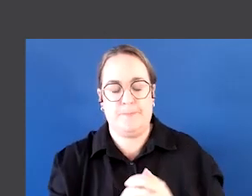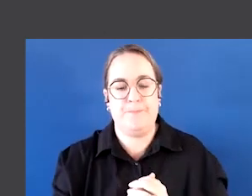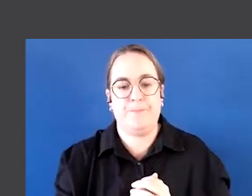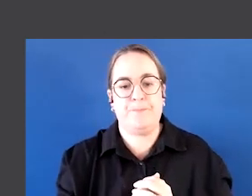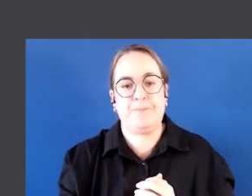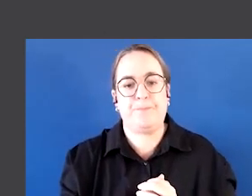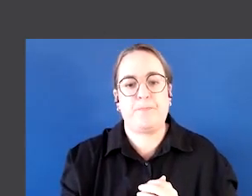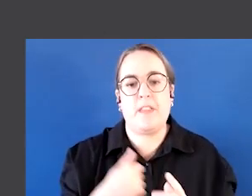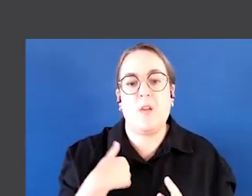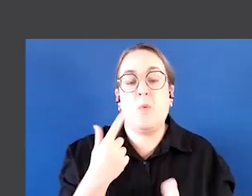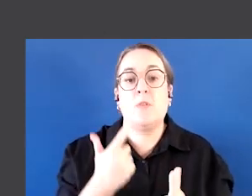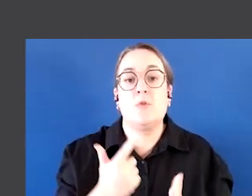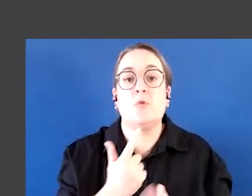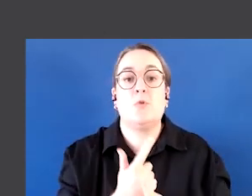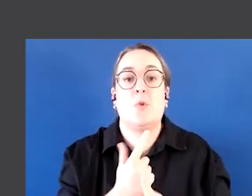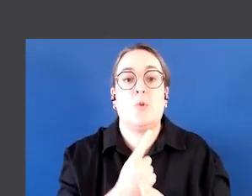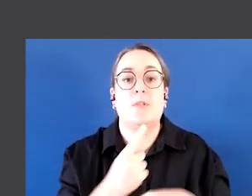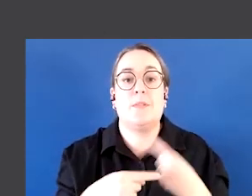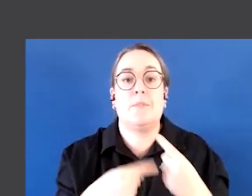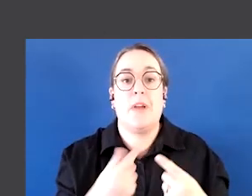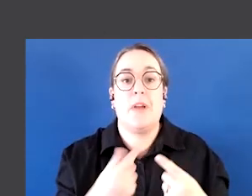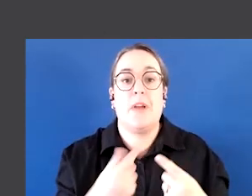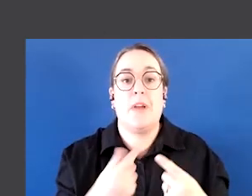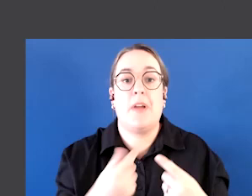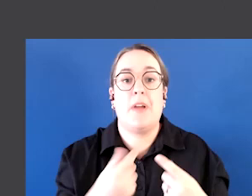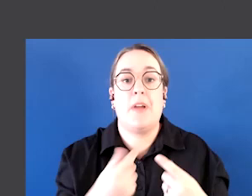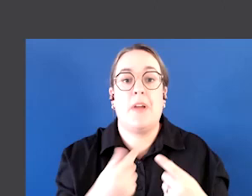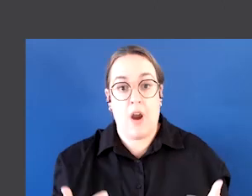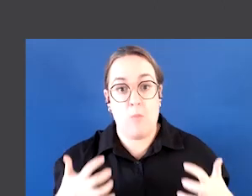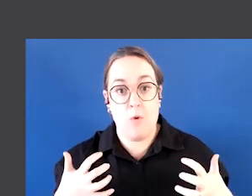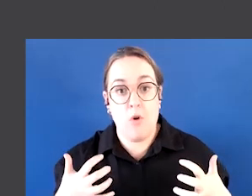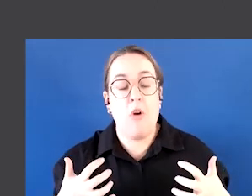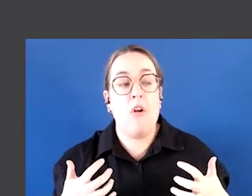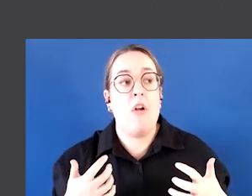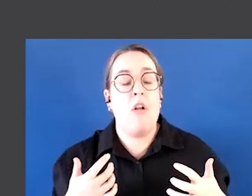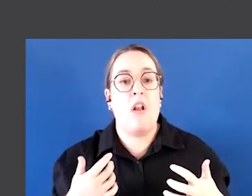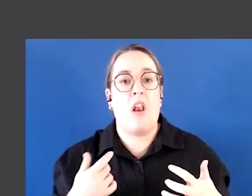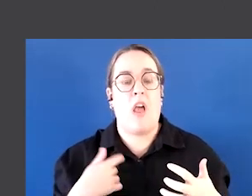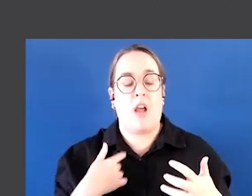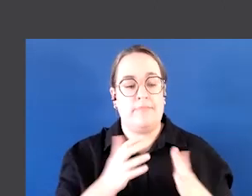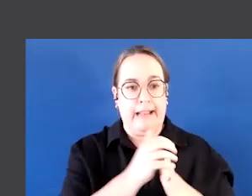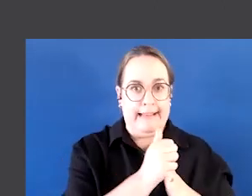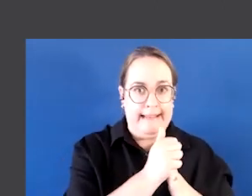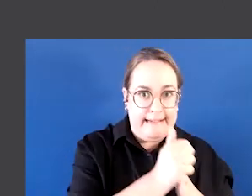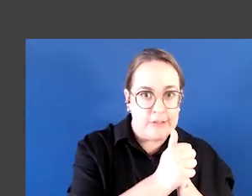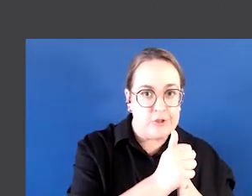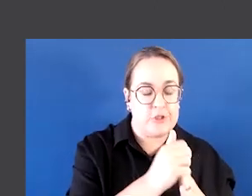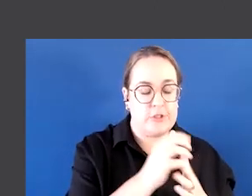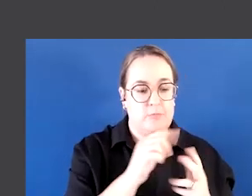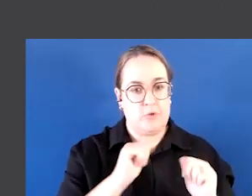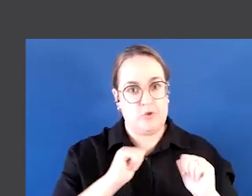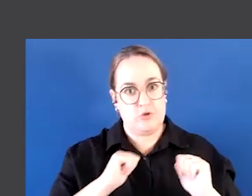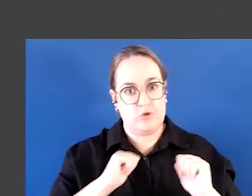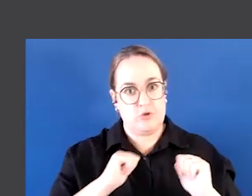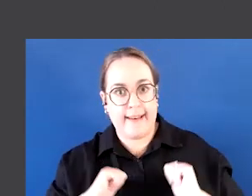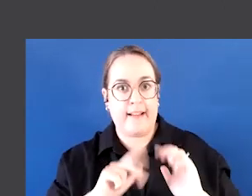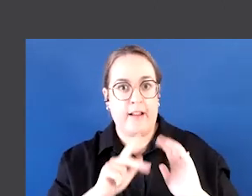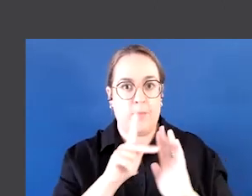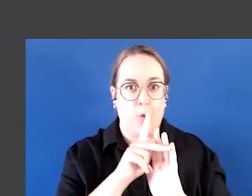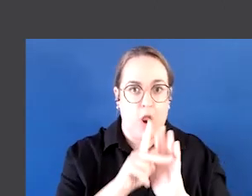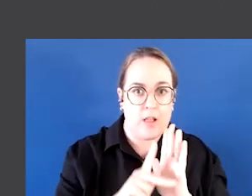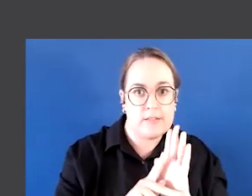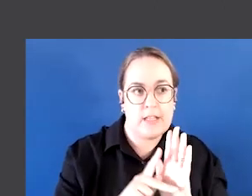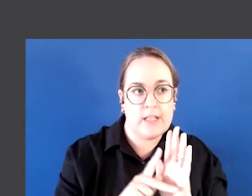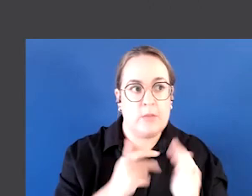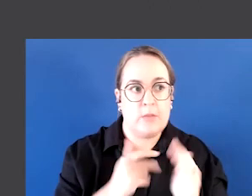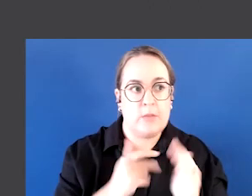risks. The prevention piece, we've talked a lot about our framework, and that's very much focused on prevention. It's talking about the leadership, our training,